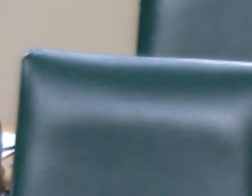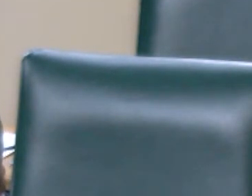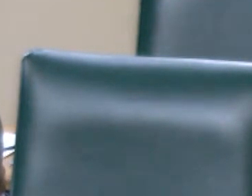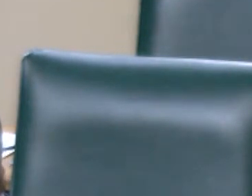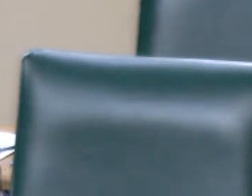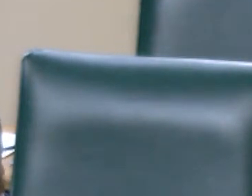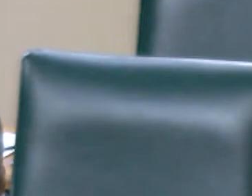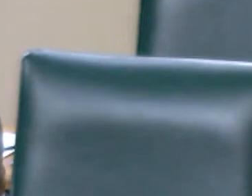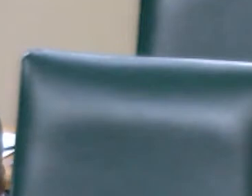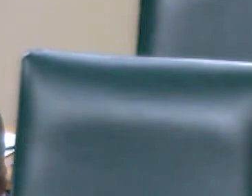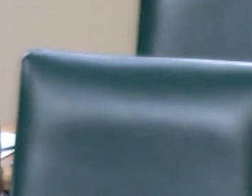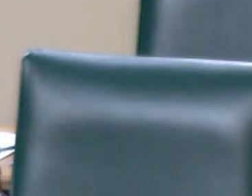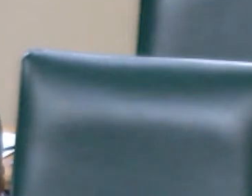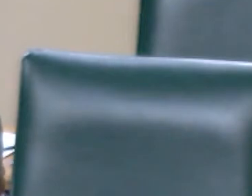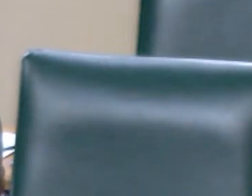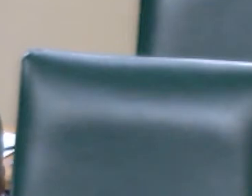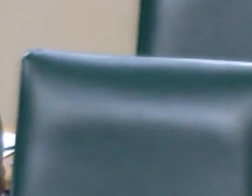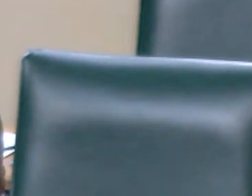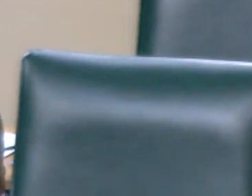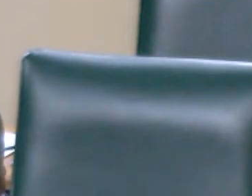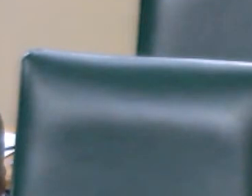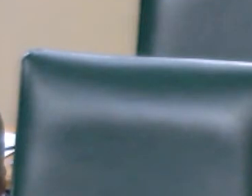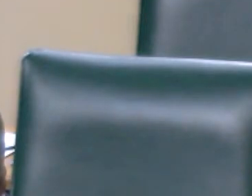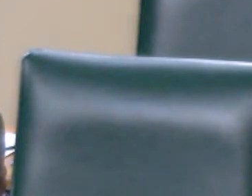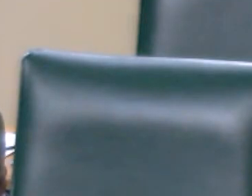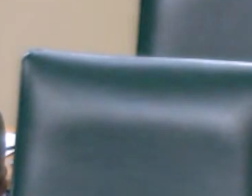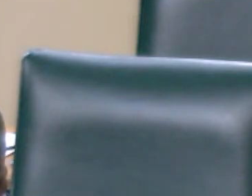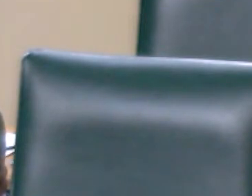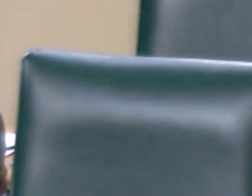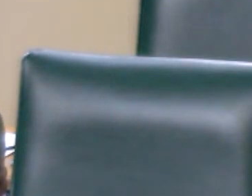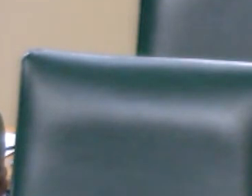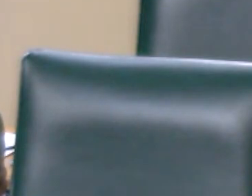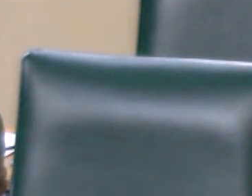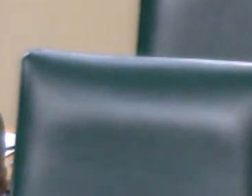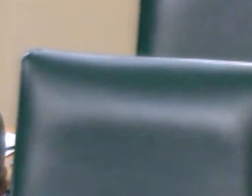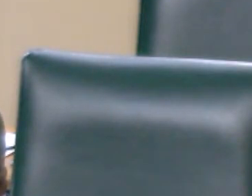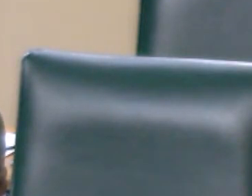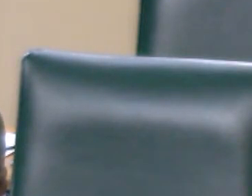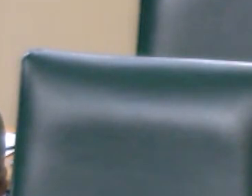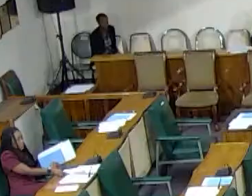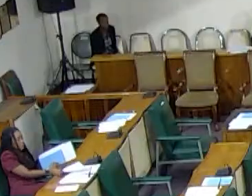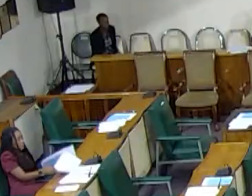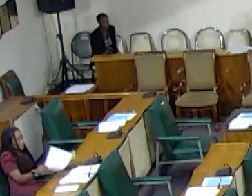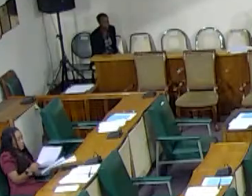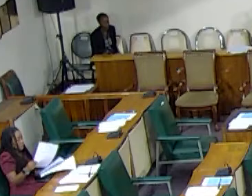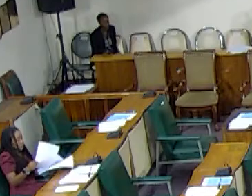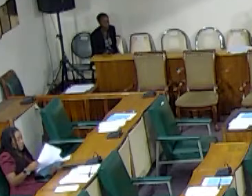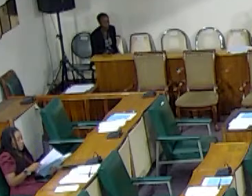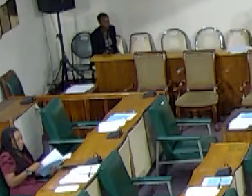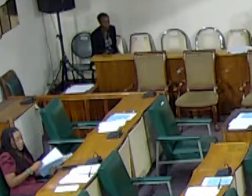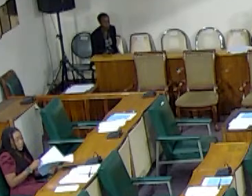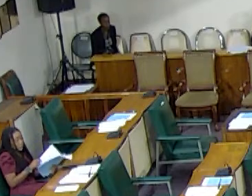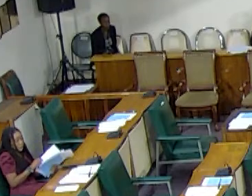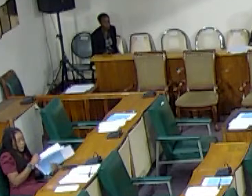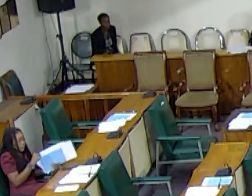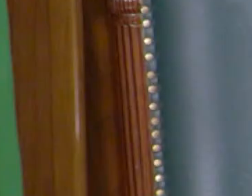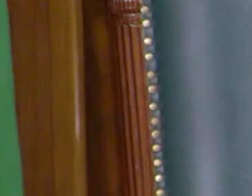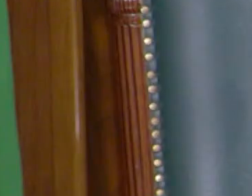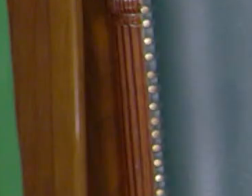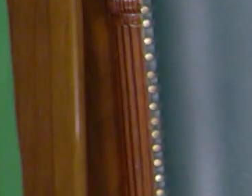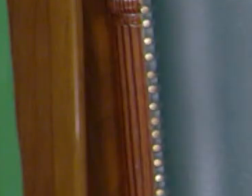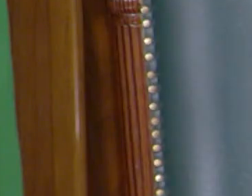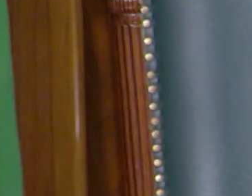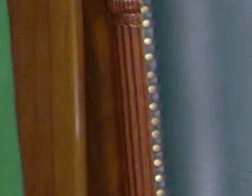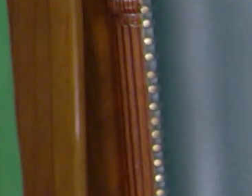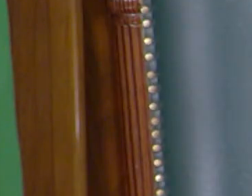until Tuesday, July 4, 2023 at 2 p.m. The question is that the House do now